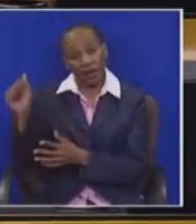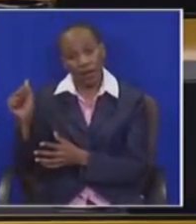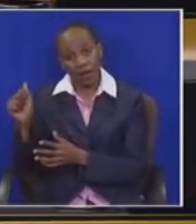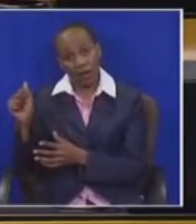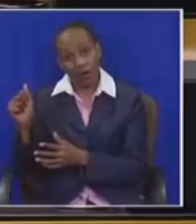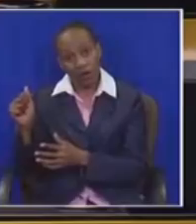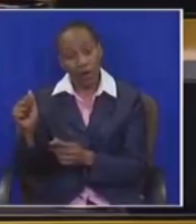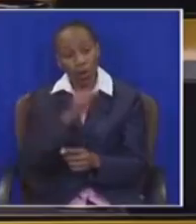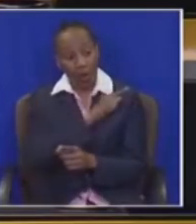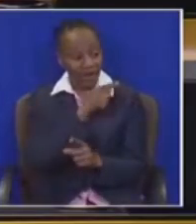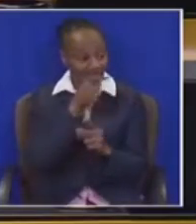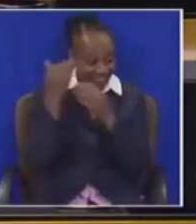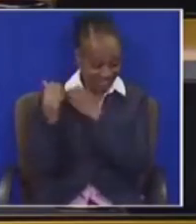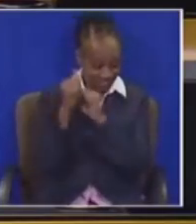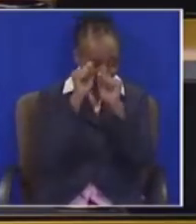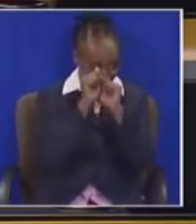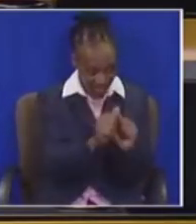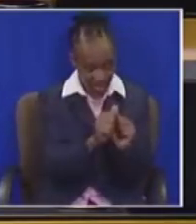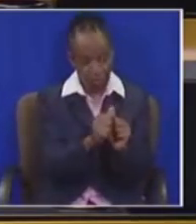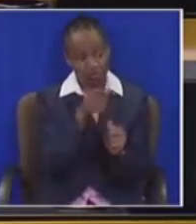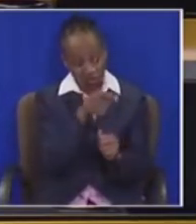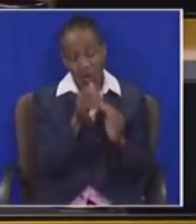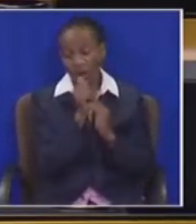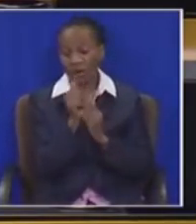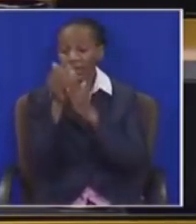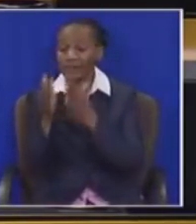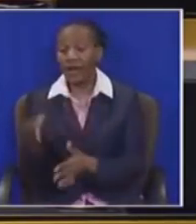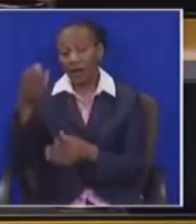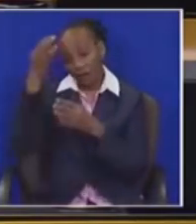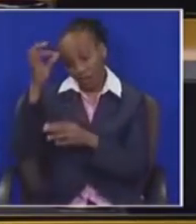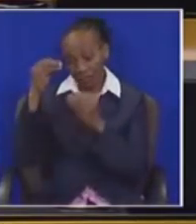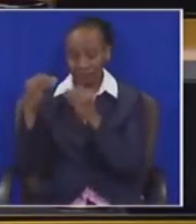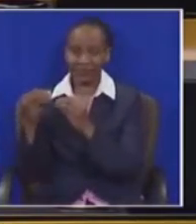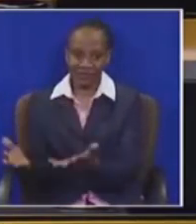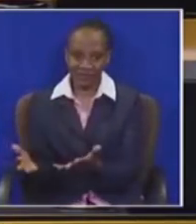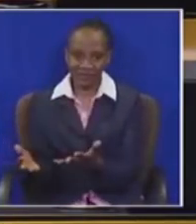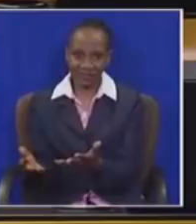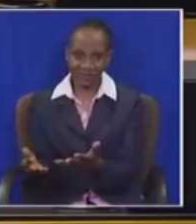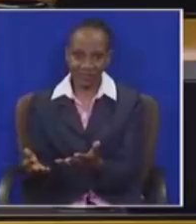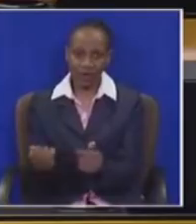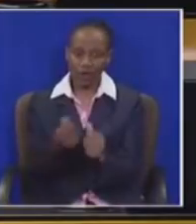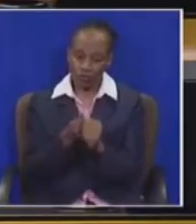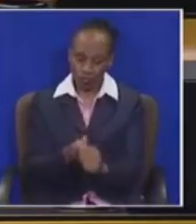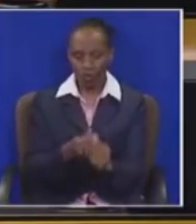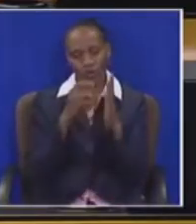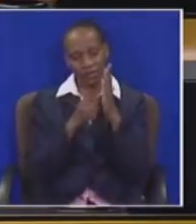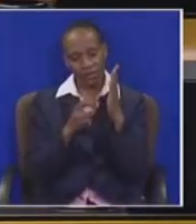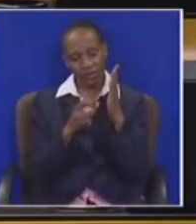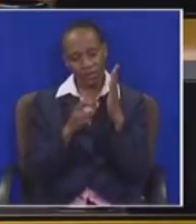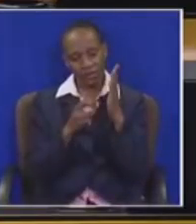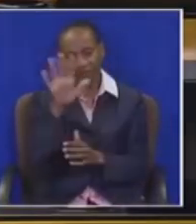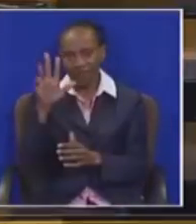his responsibilities as leader of government business as contained in Rule